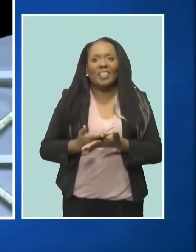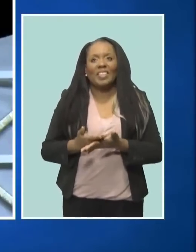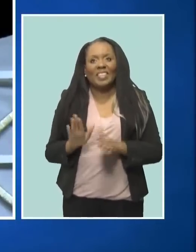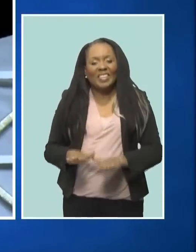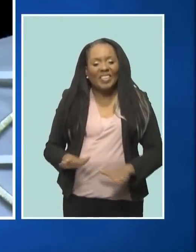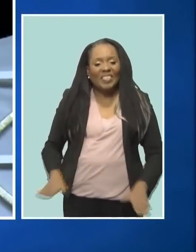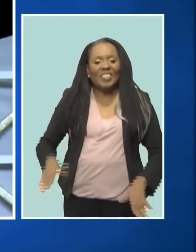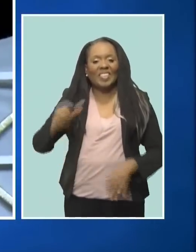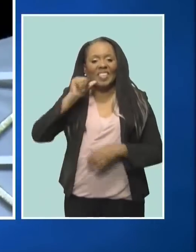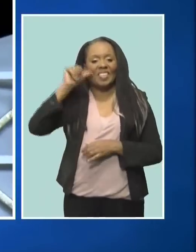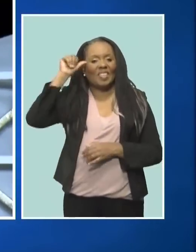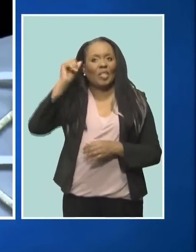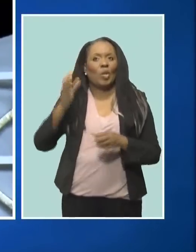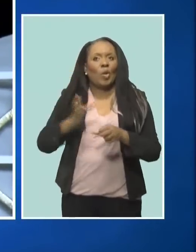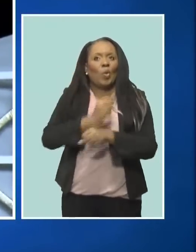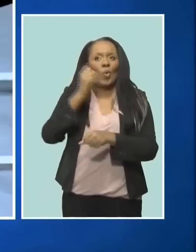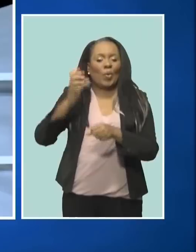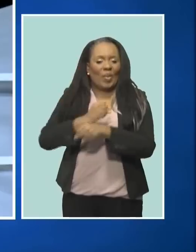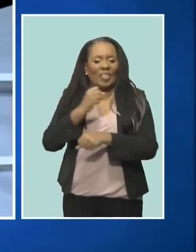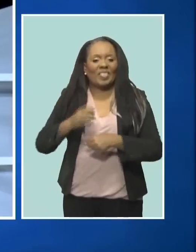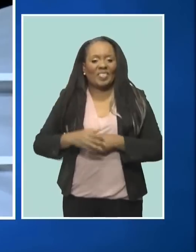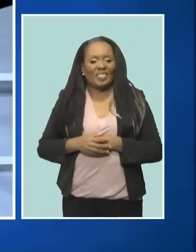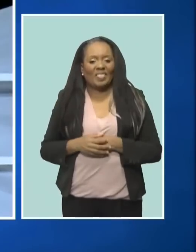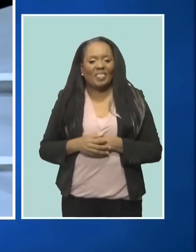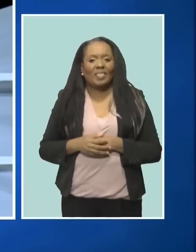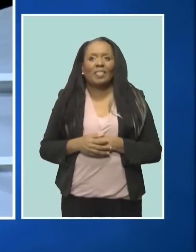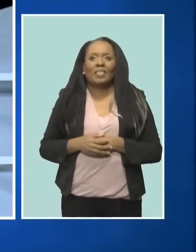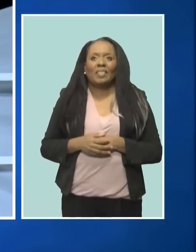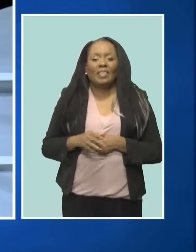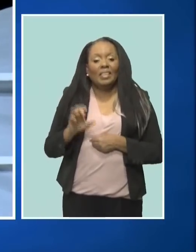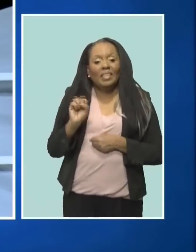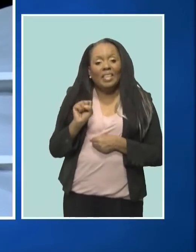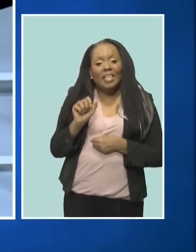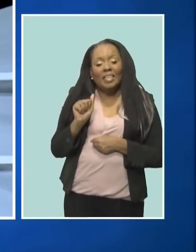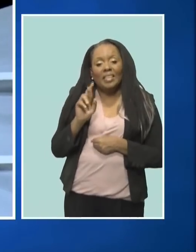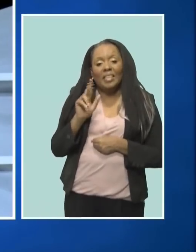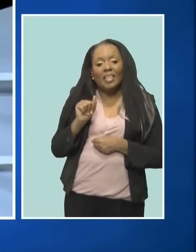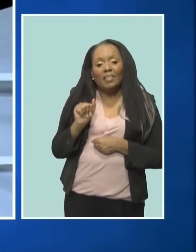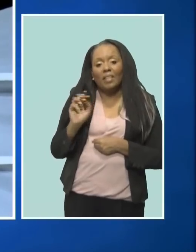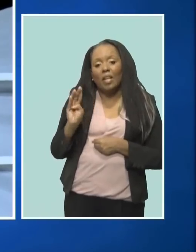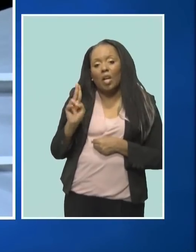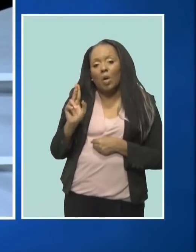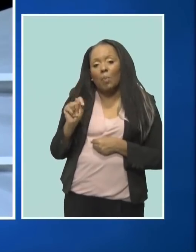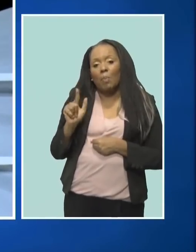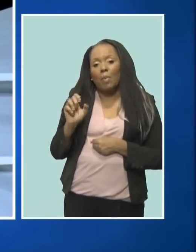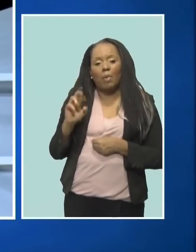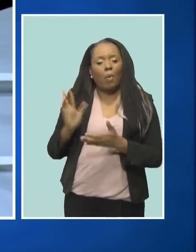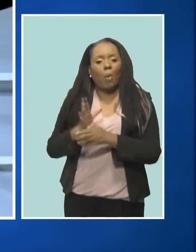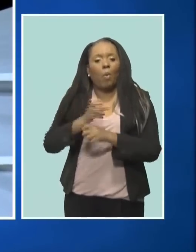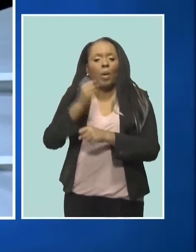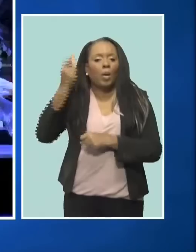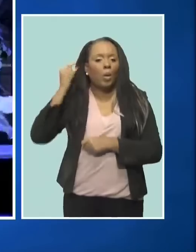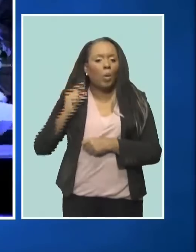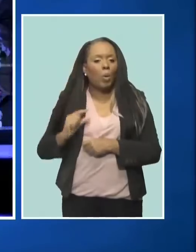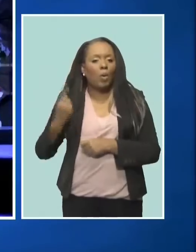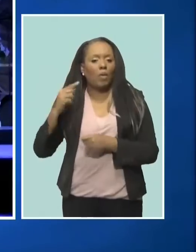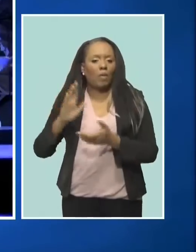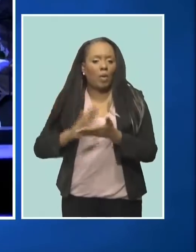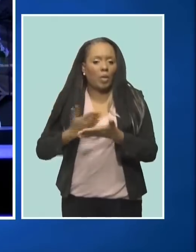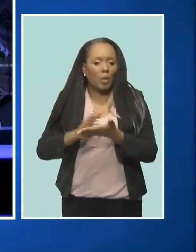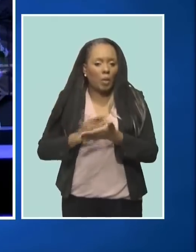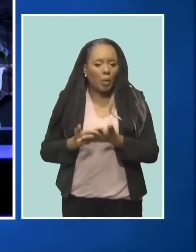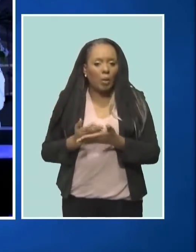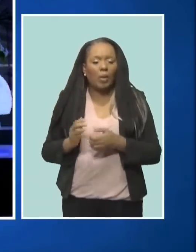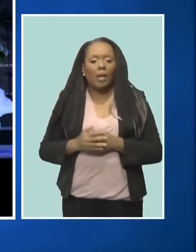adults in winner's row. Among those on winner's row were little Sarah Butler, who won gold in the junior category of culinary arts,